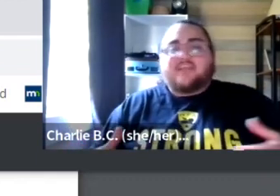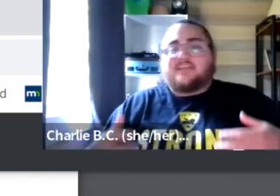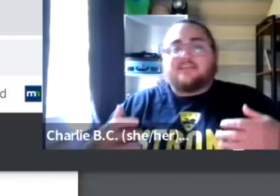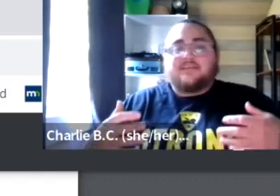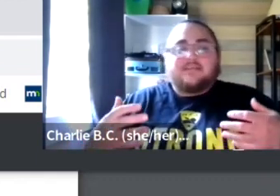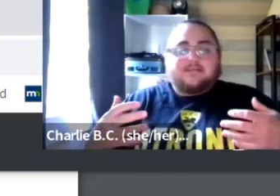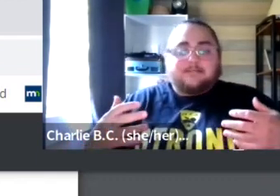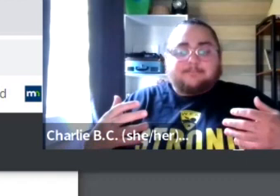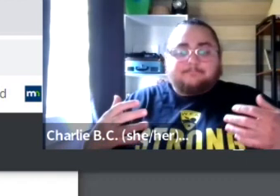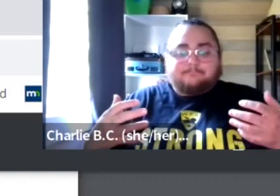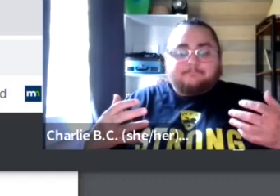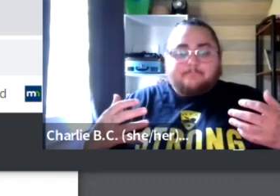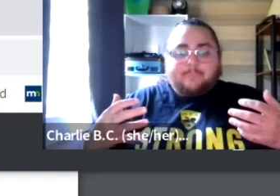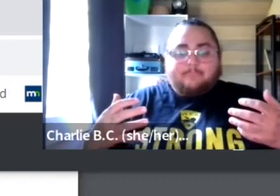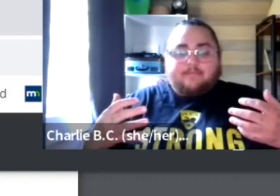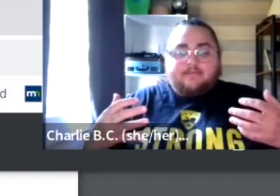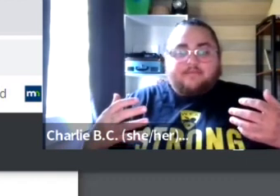understanding of and